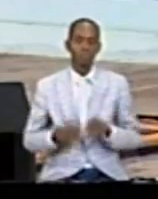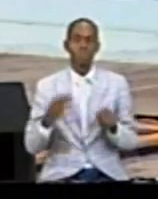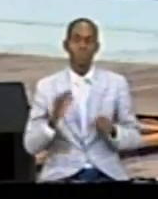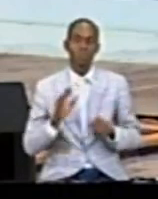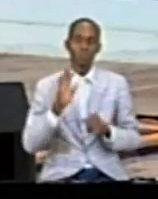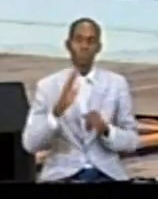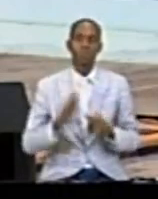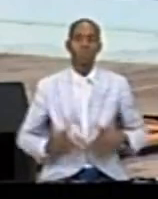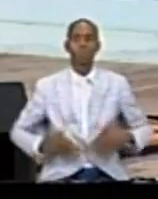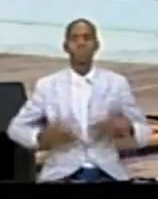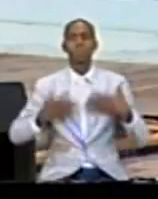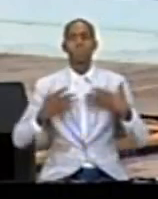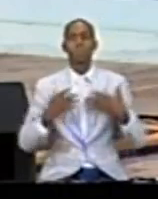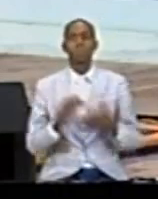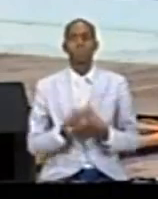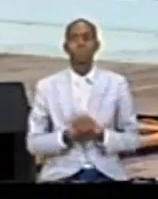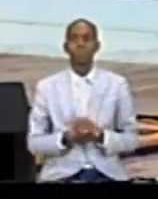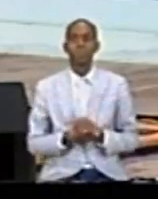life.